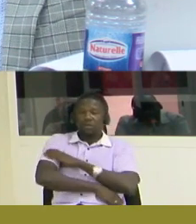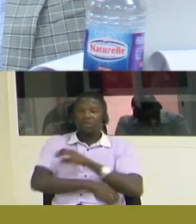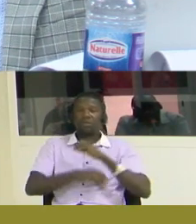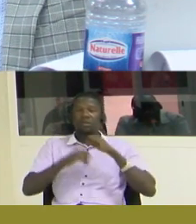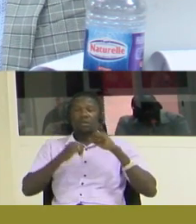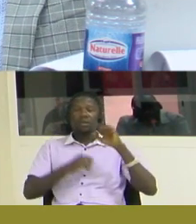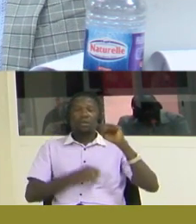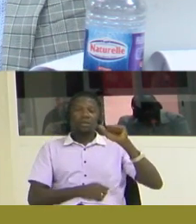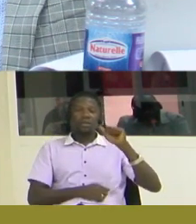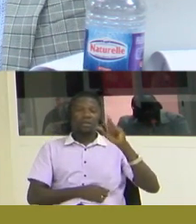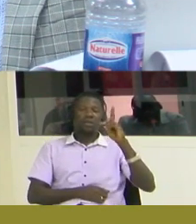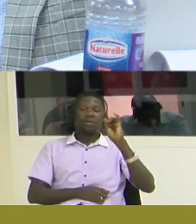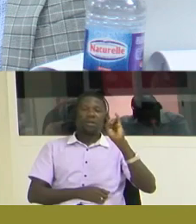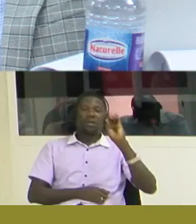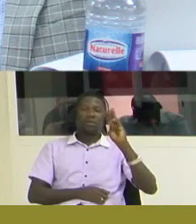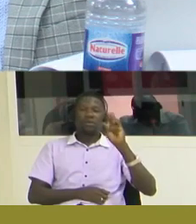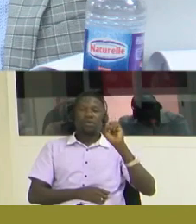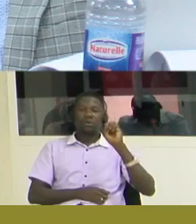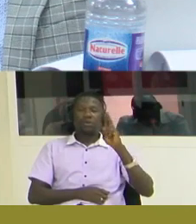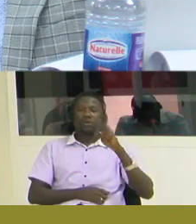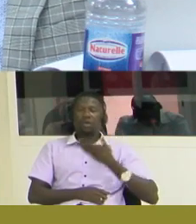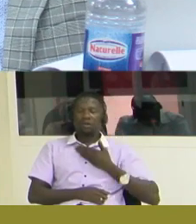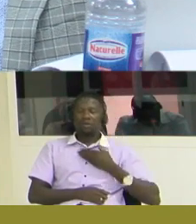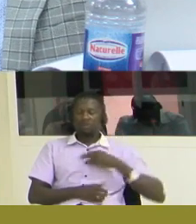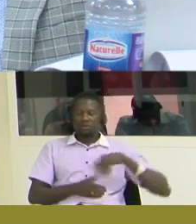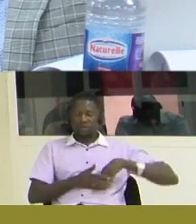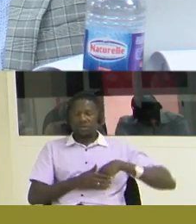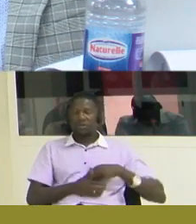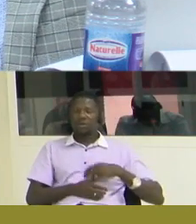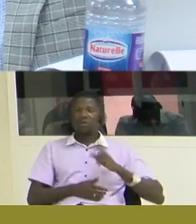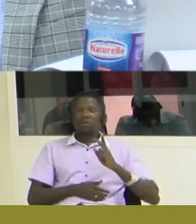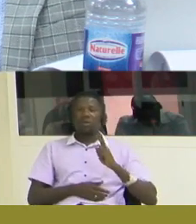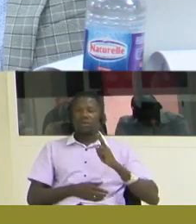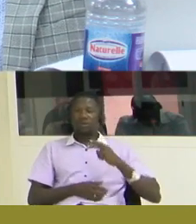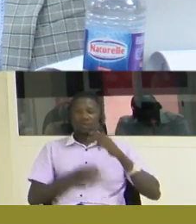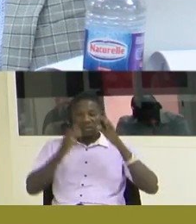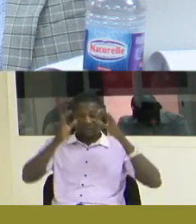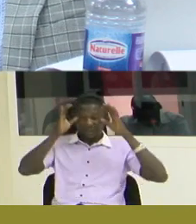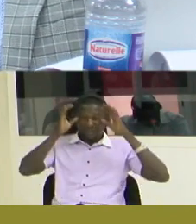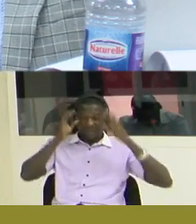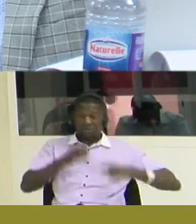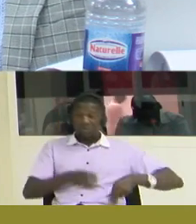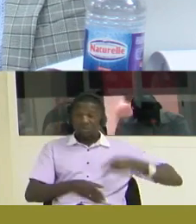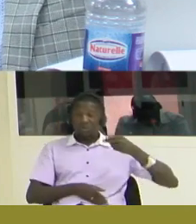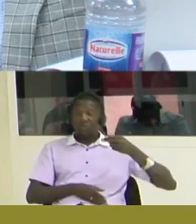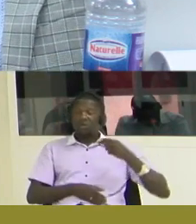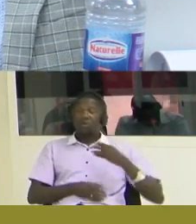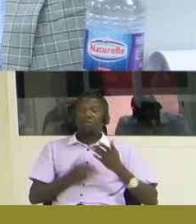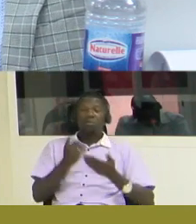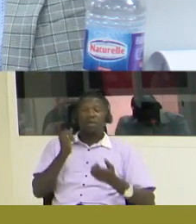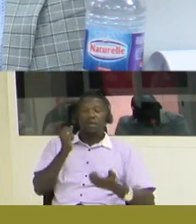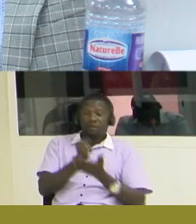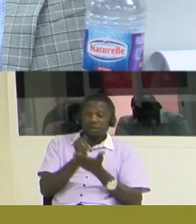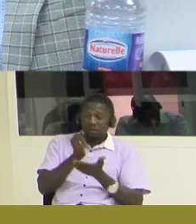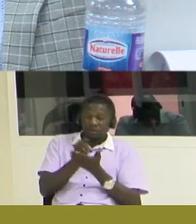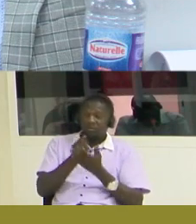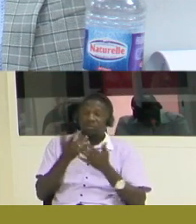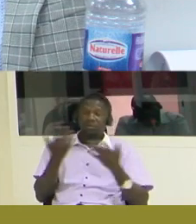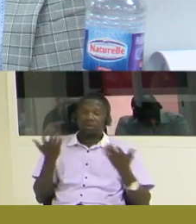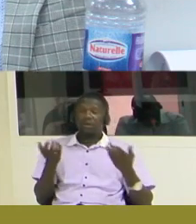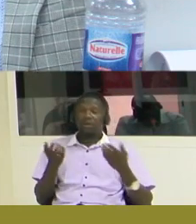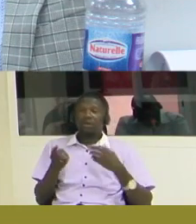on him one Chinese pistol serial number da-da-da-da-dah with several live rounds of ammunition